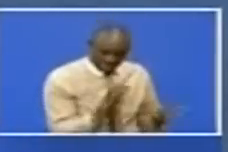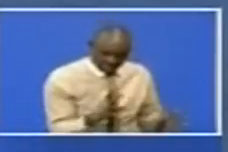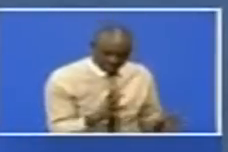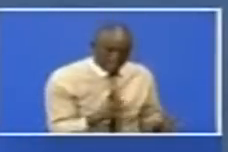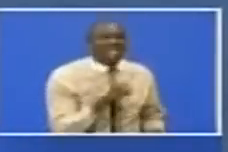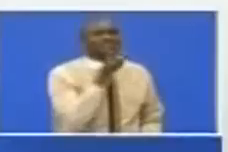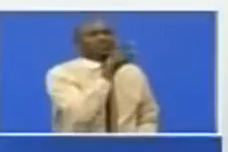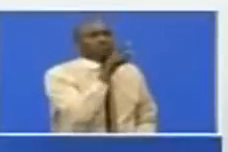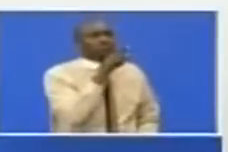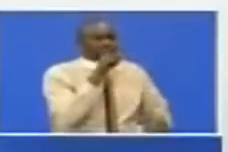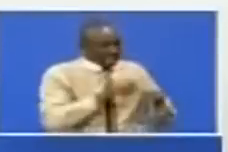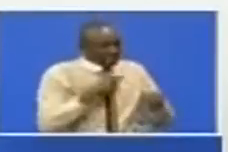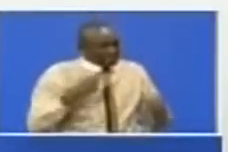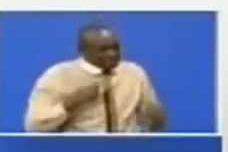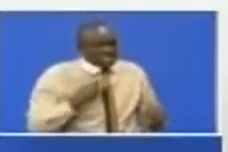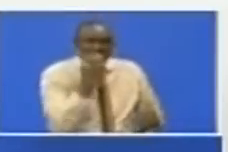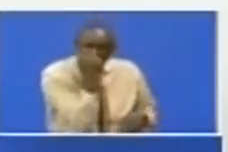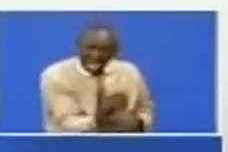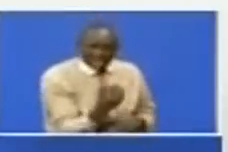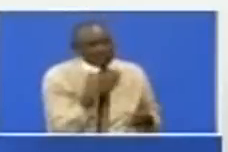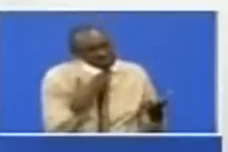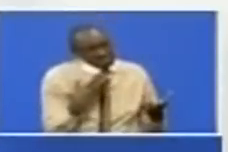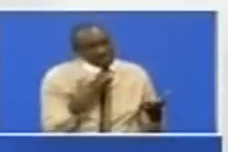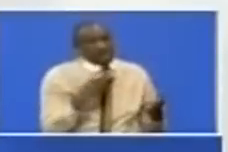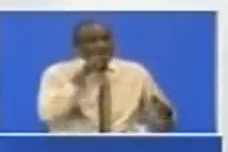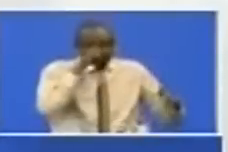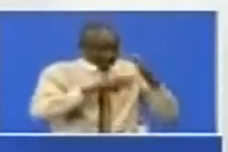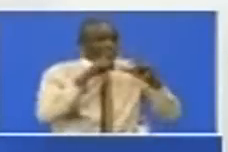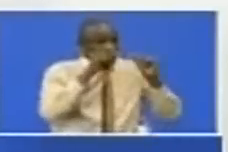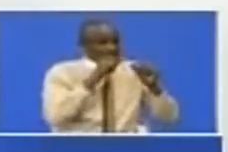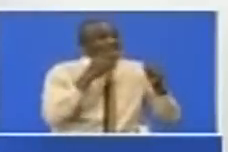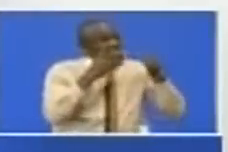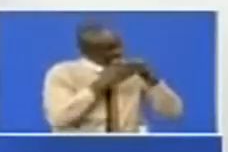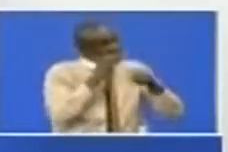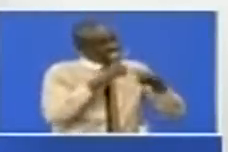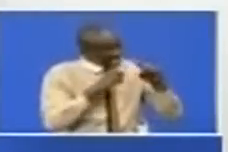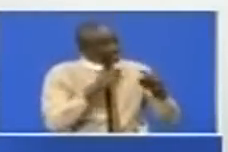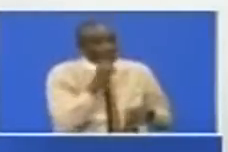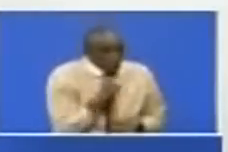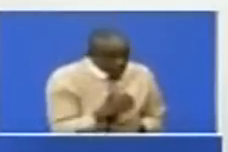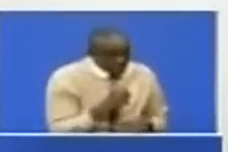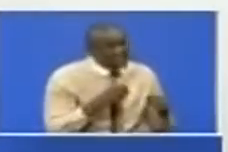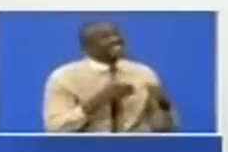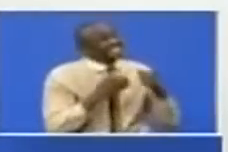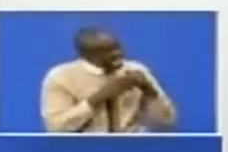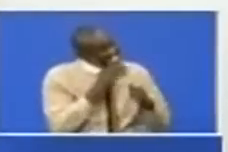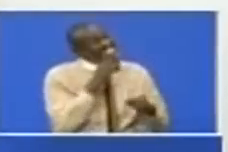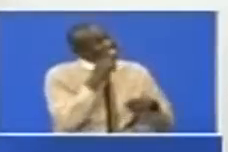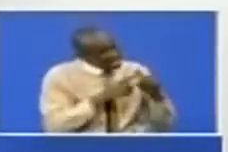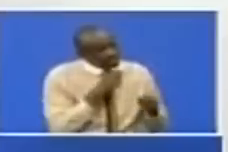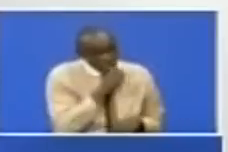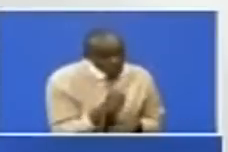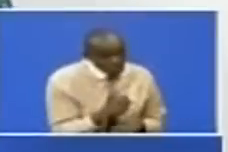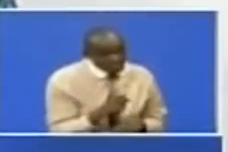calling came while I was at a very young age by a prophetic word. I was actually 9 years. Nine. That is when a prophetic word was